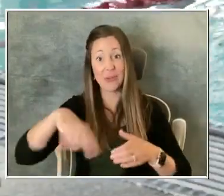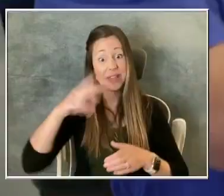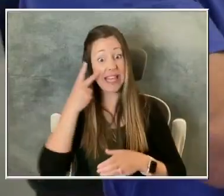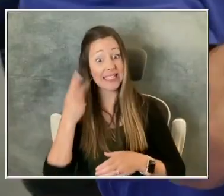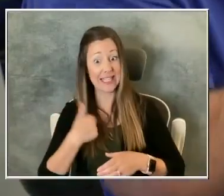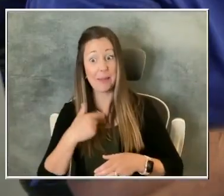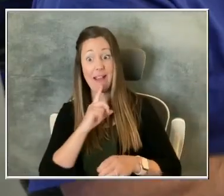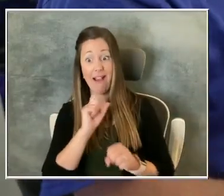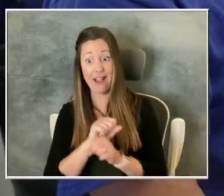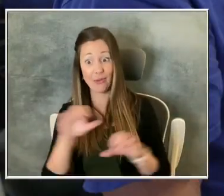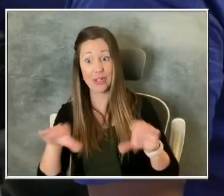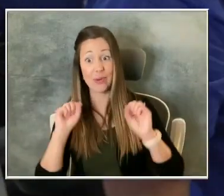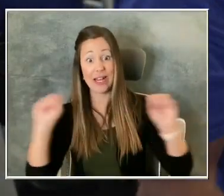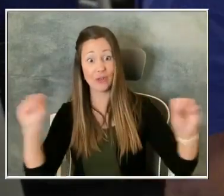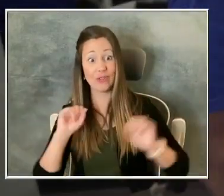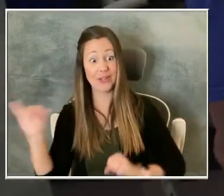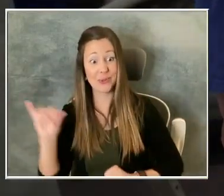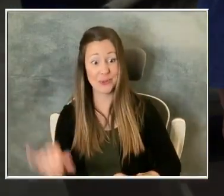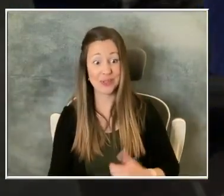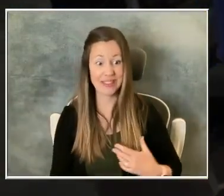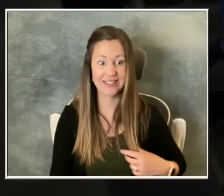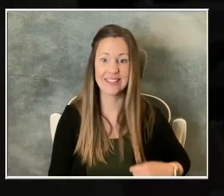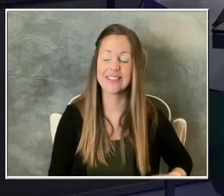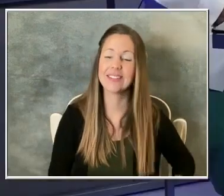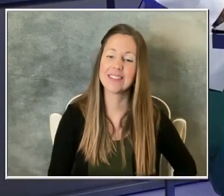Boom, boom, boom. There you go.